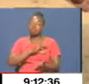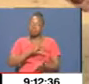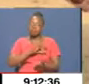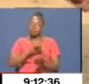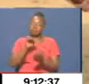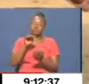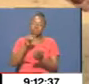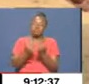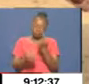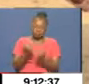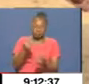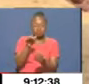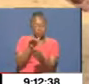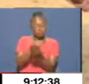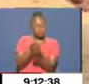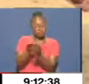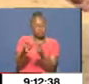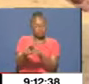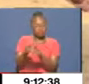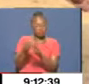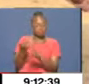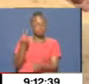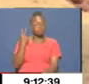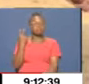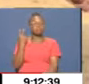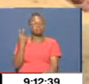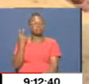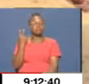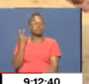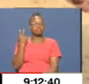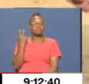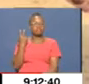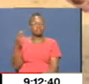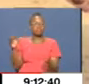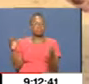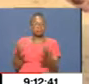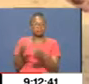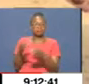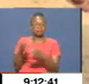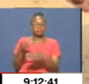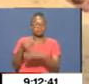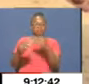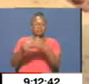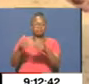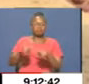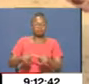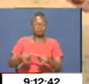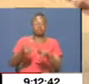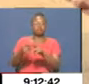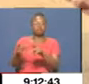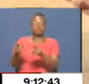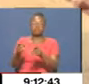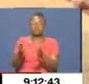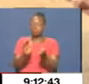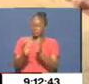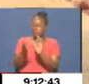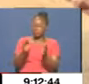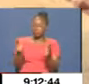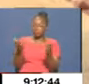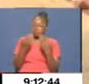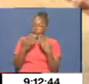store. And behind me, you can see there's a class that under construction, but almost complete.